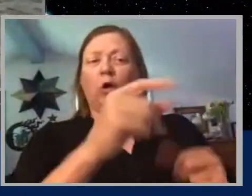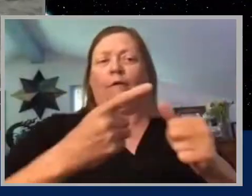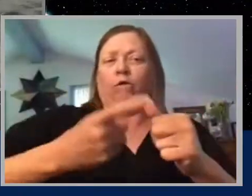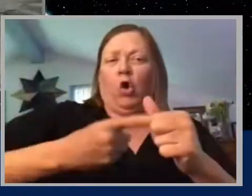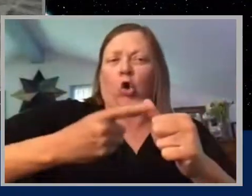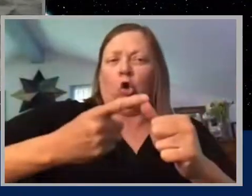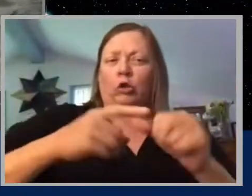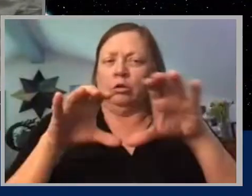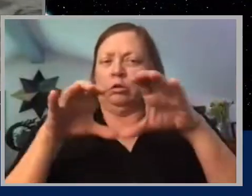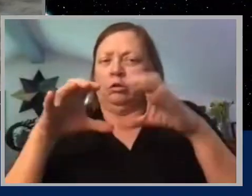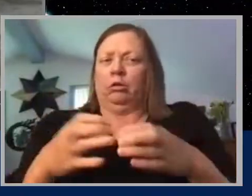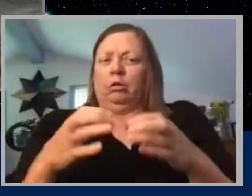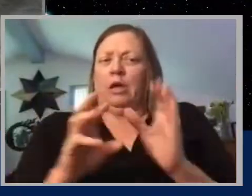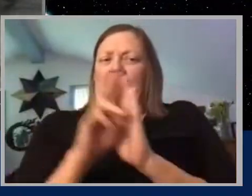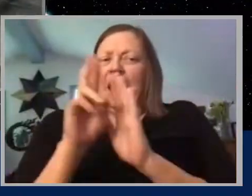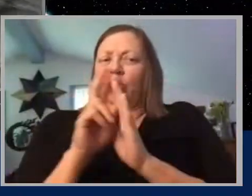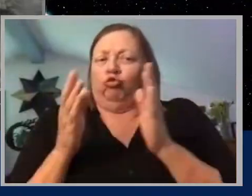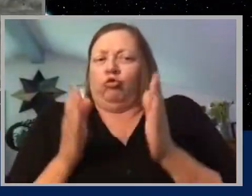which are